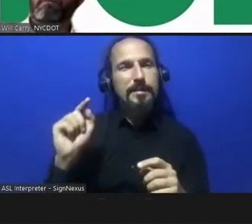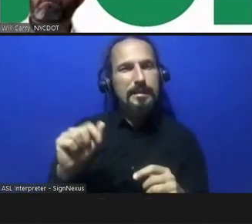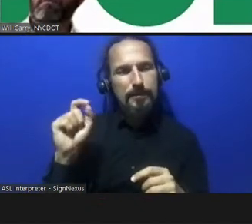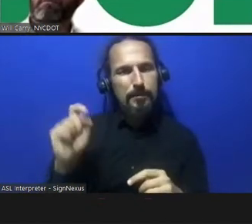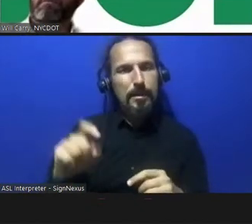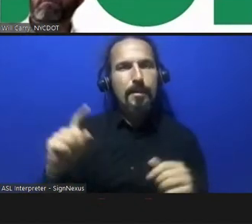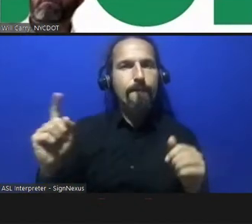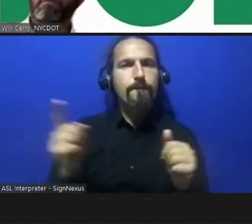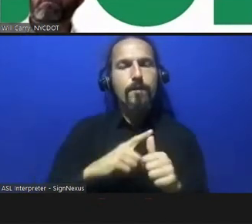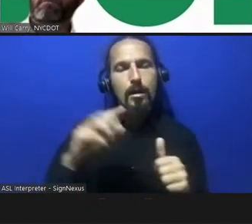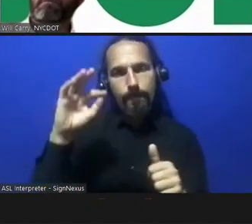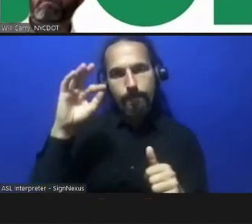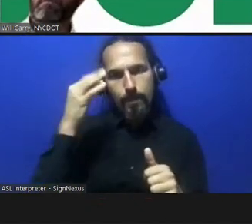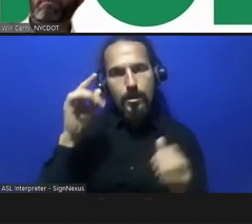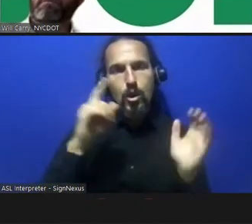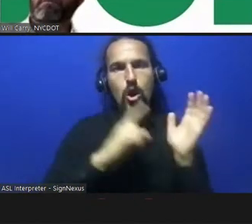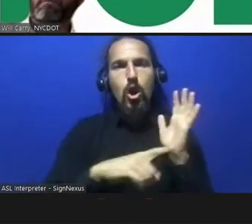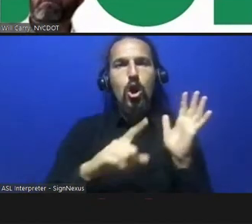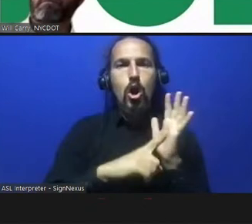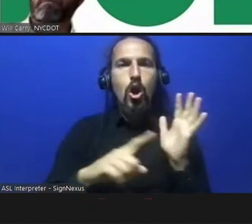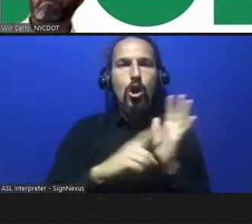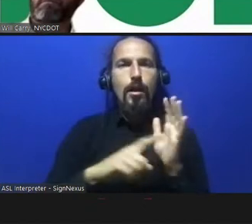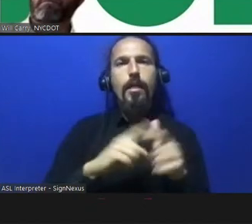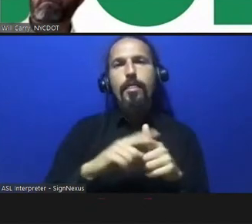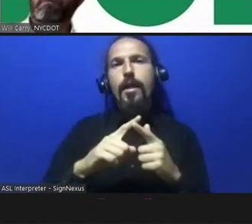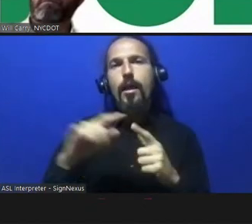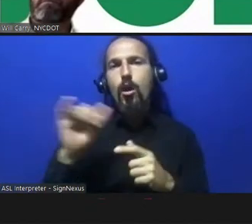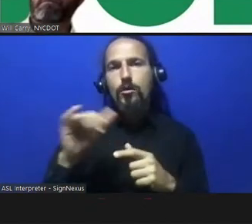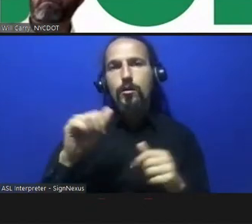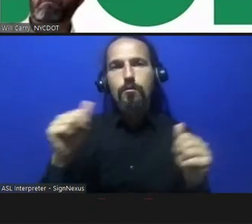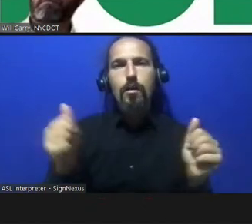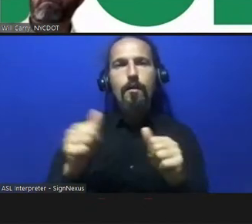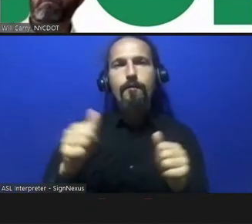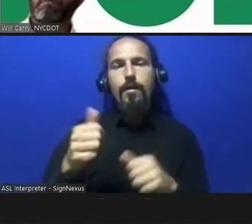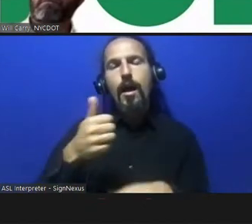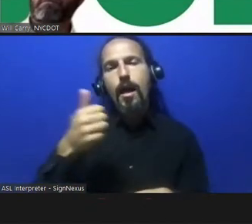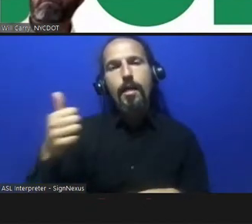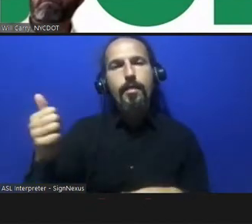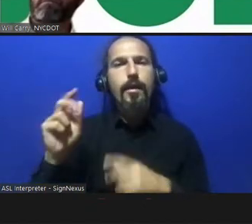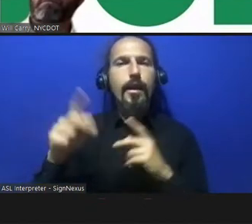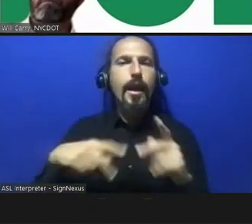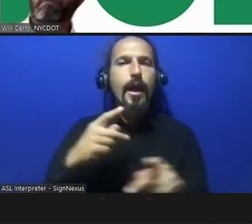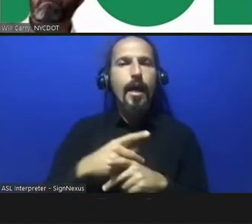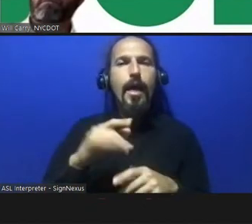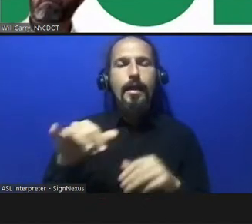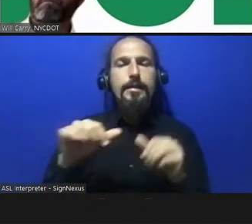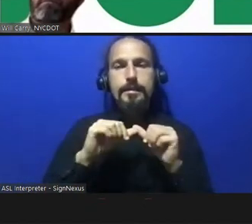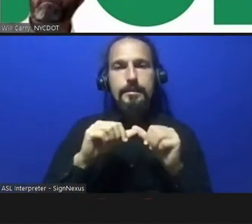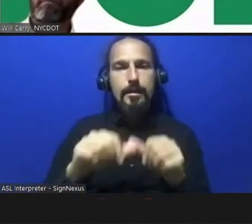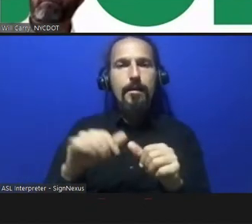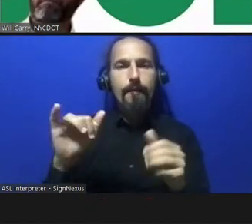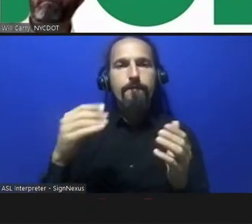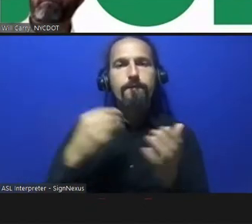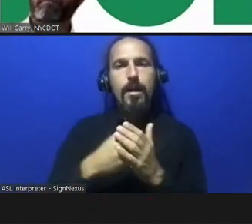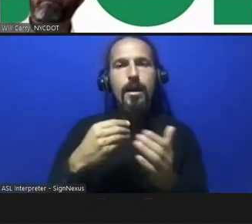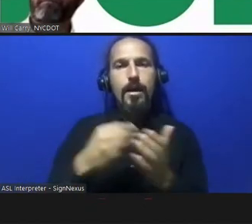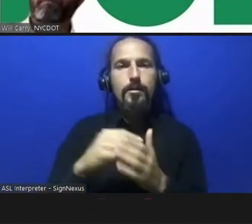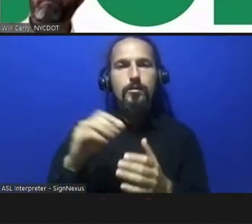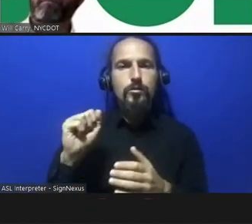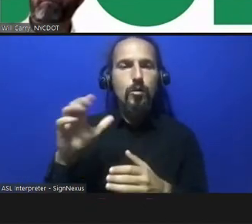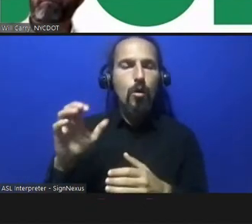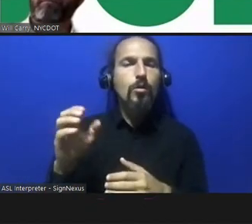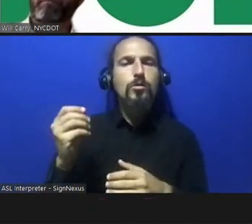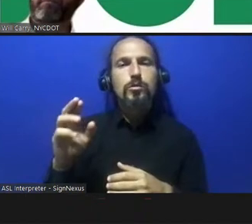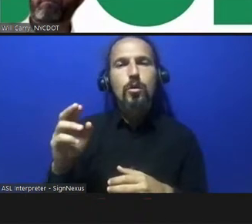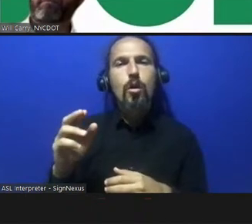first federally audited and to also pursue alternative and stable funding sources or to